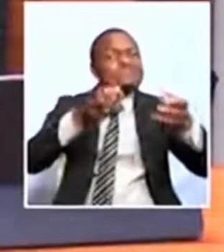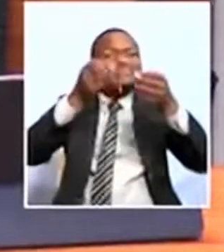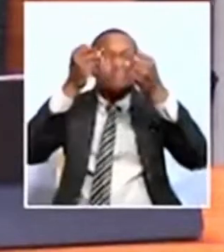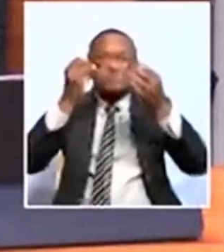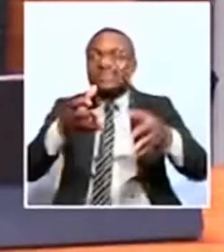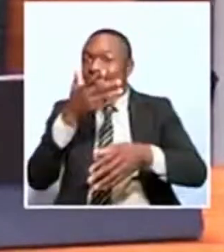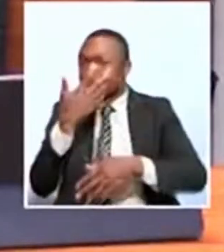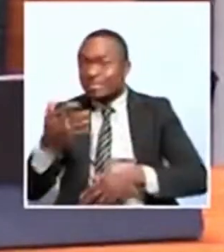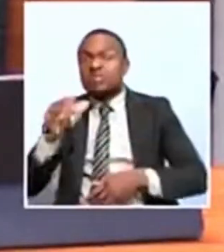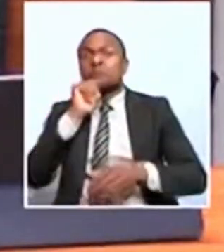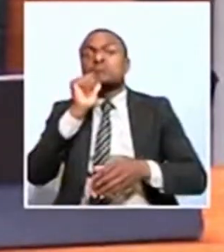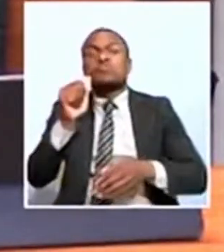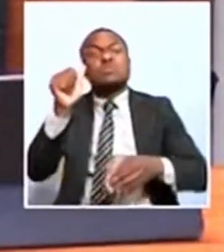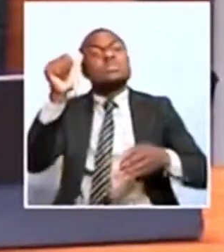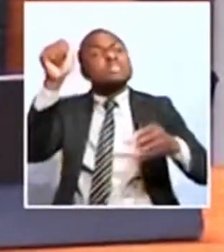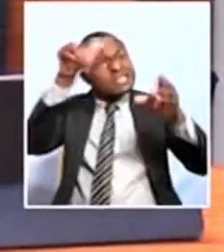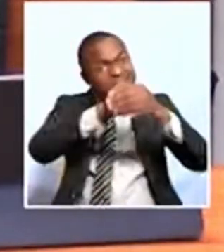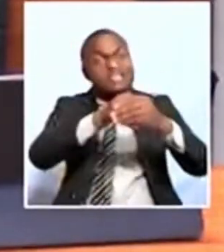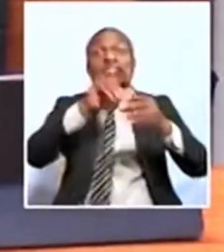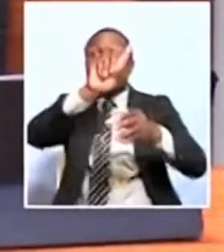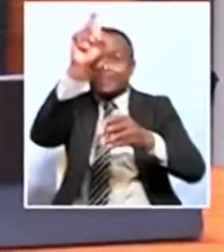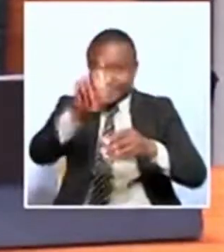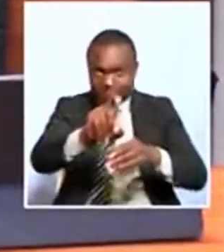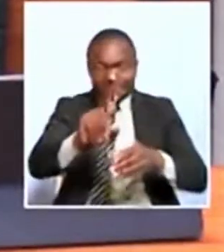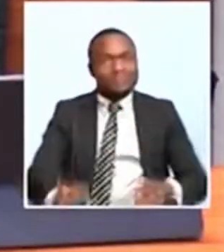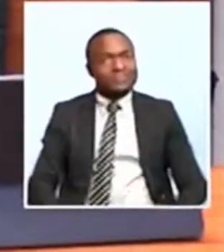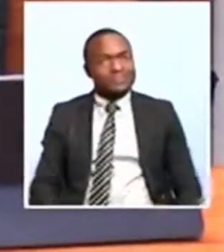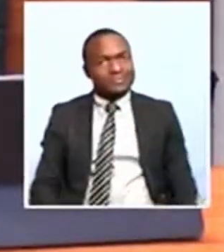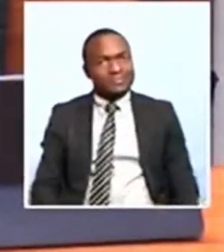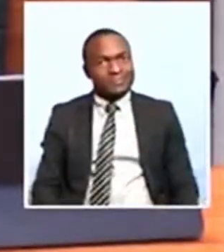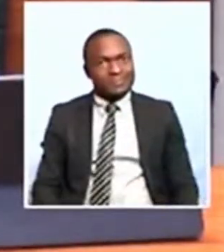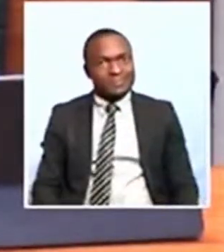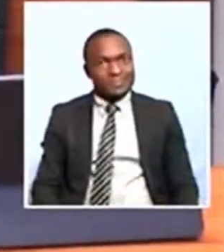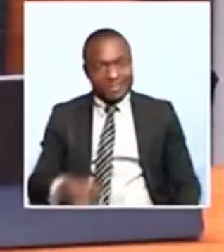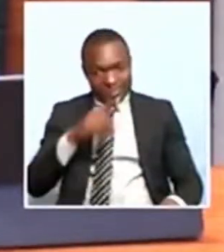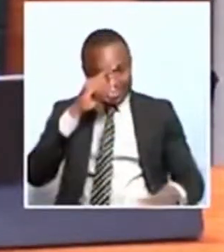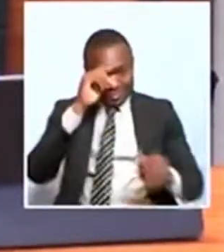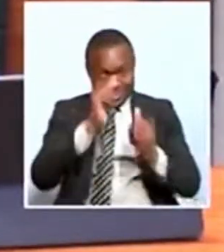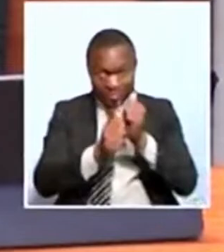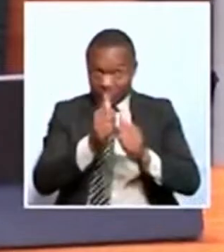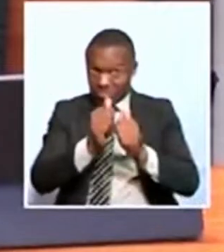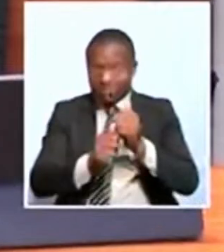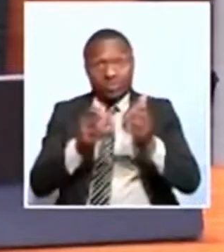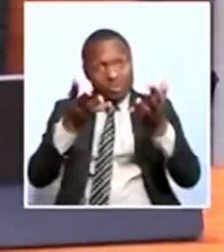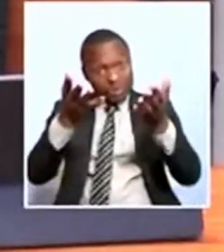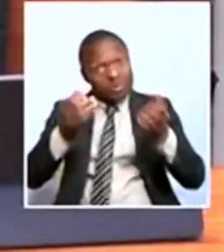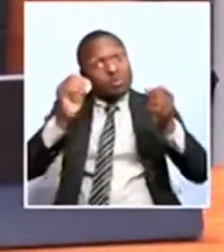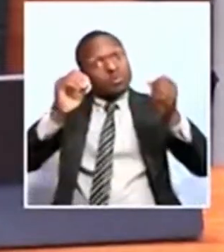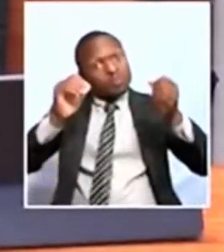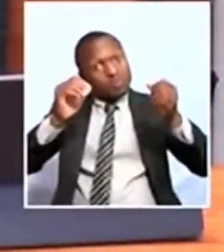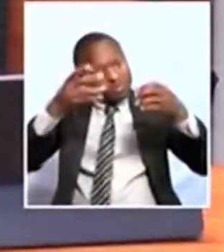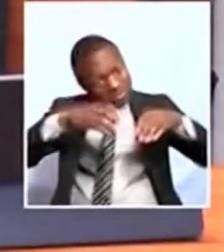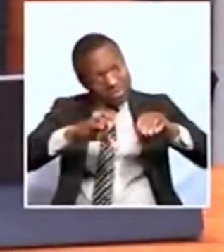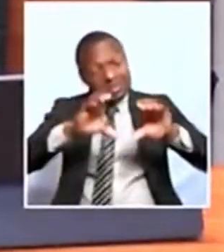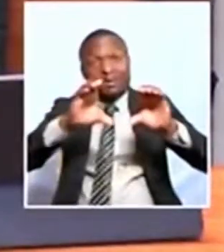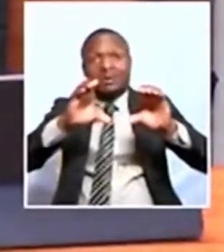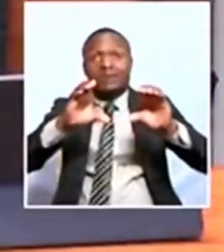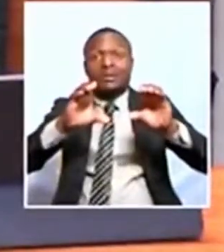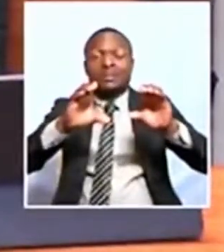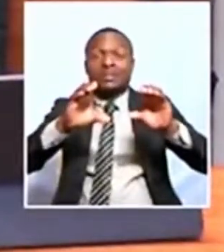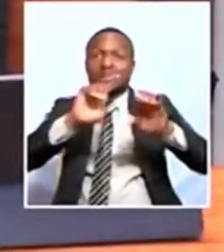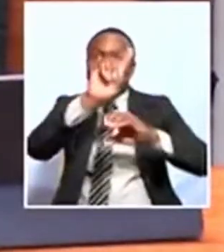are not in the question. So please, for the sake of progress, the question is